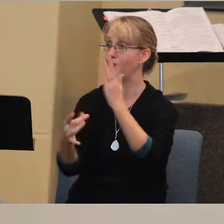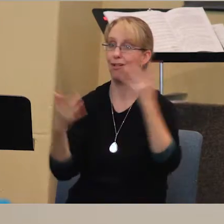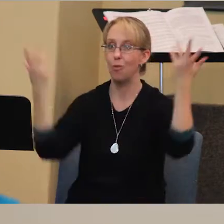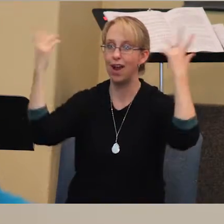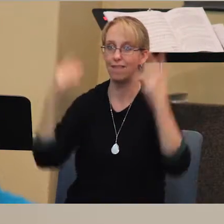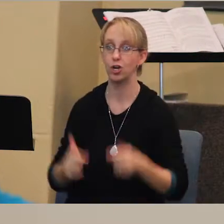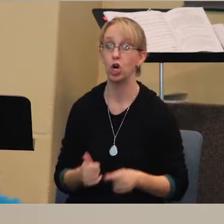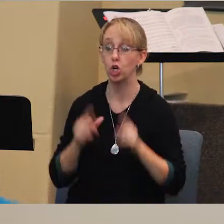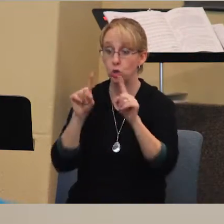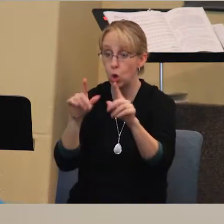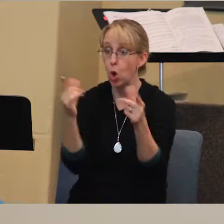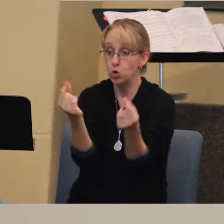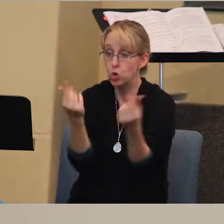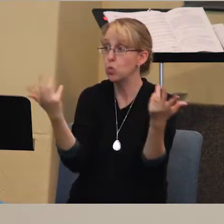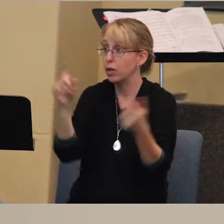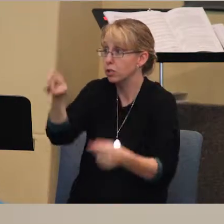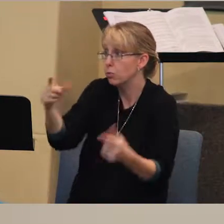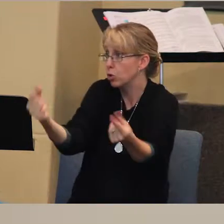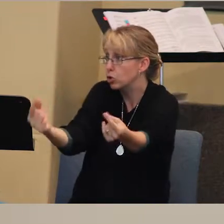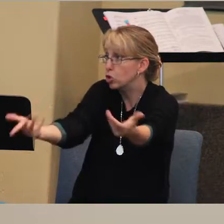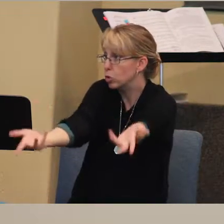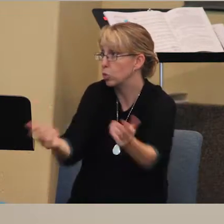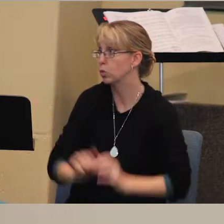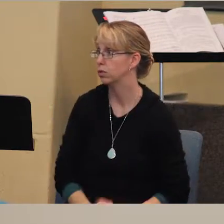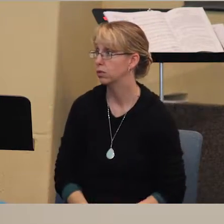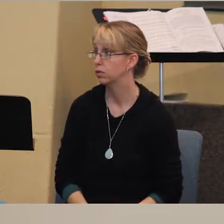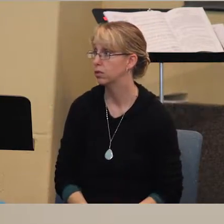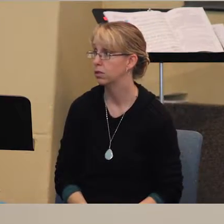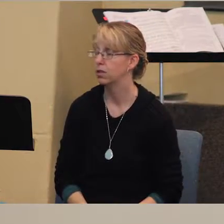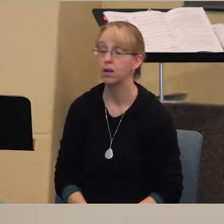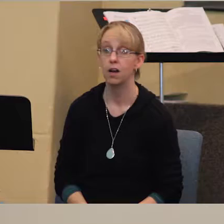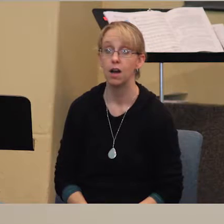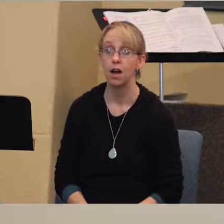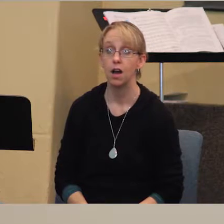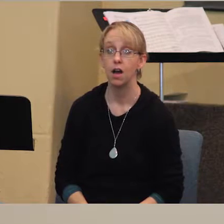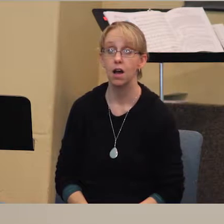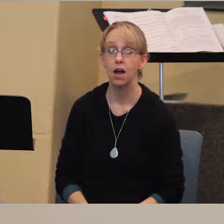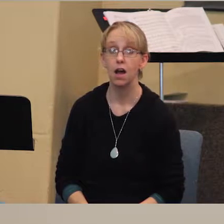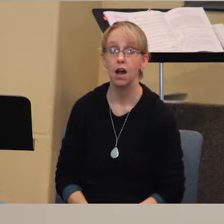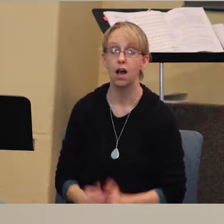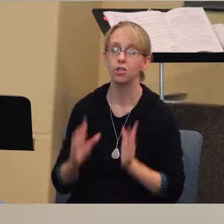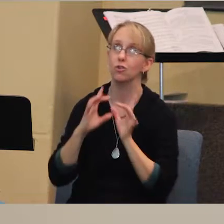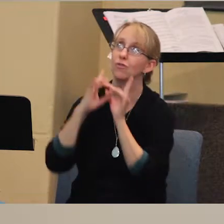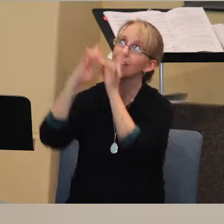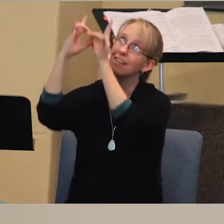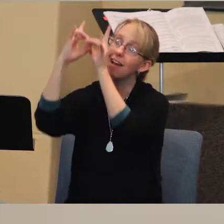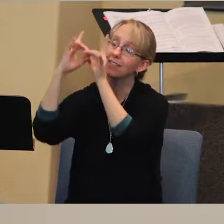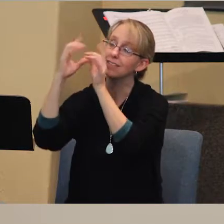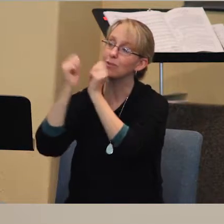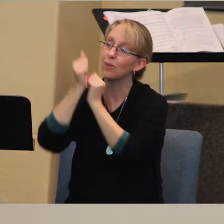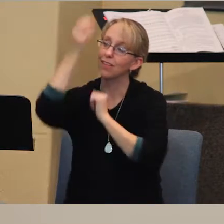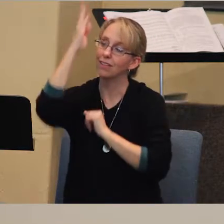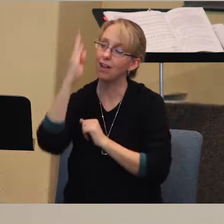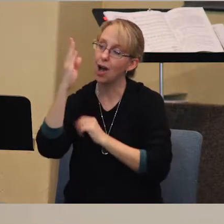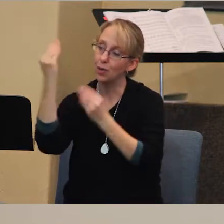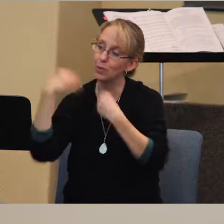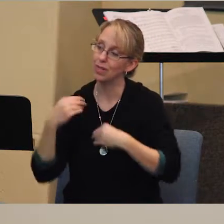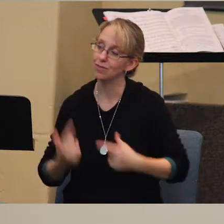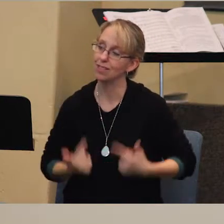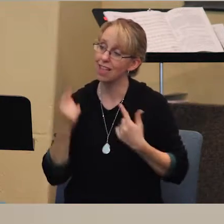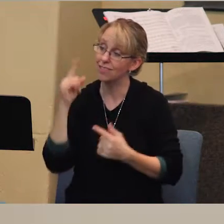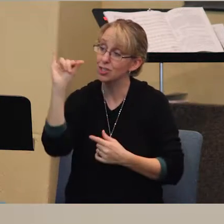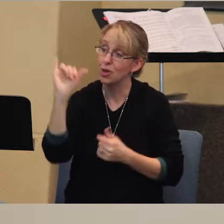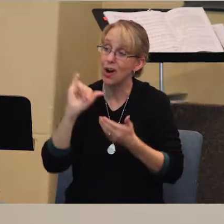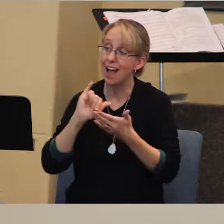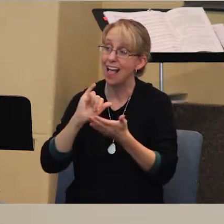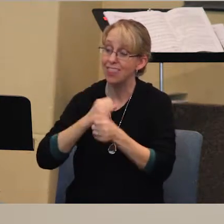you know, and you just go do what you're supposed to do. And yet you've connected with the God who offers you life eternal, and everything